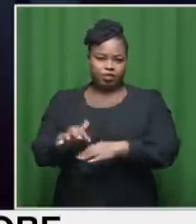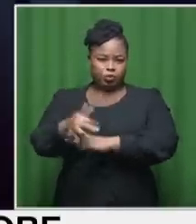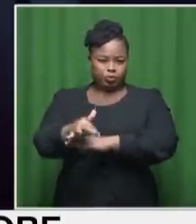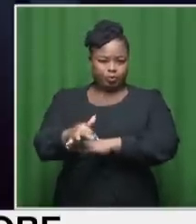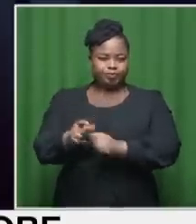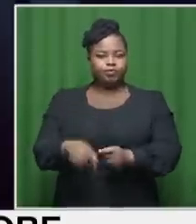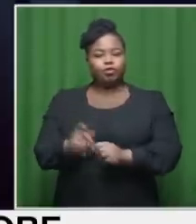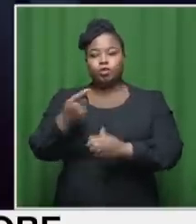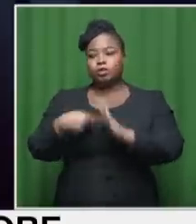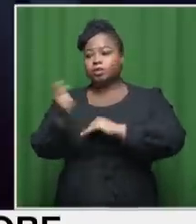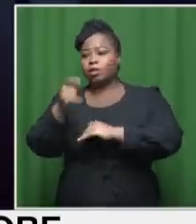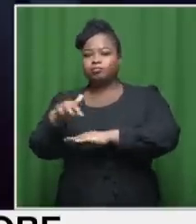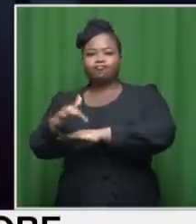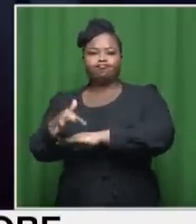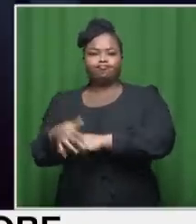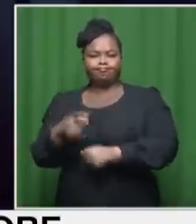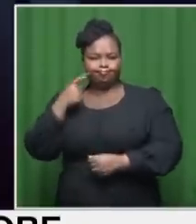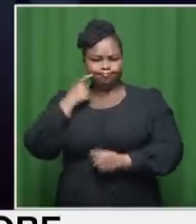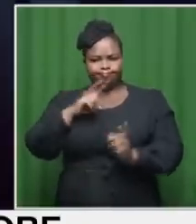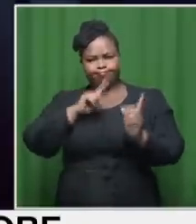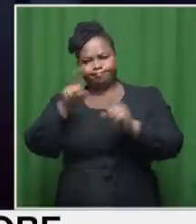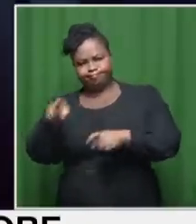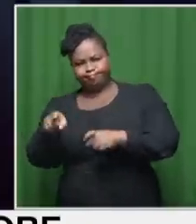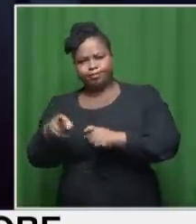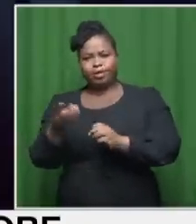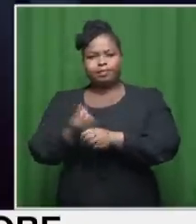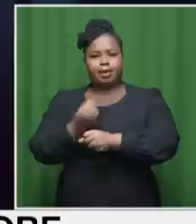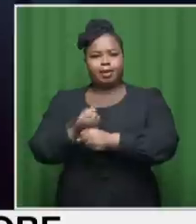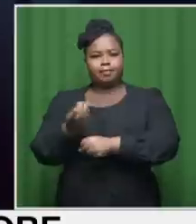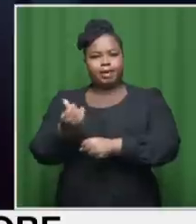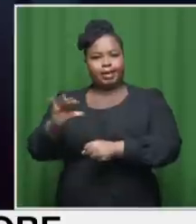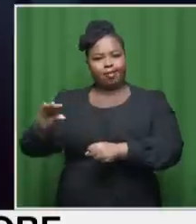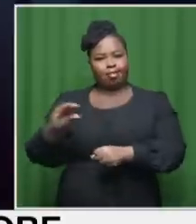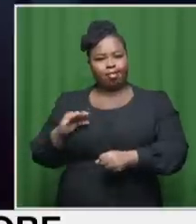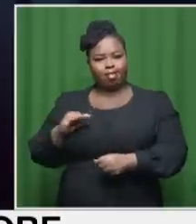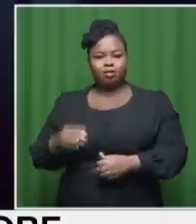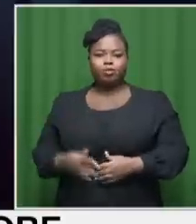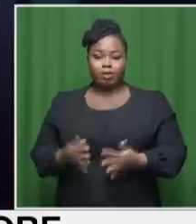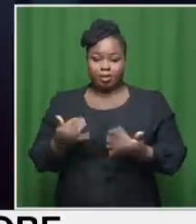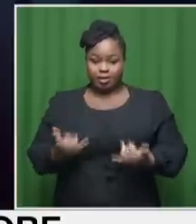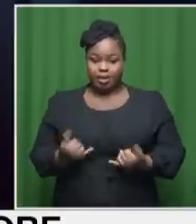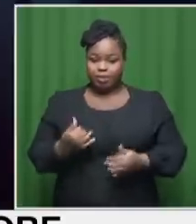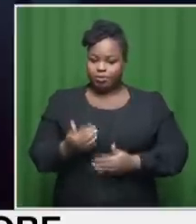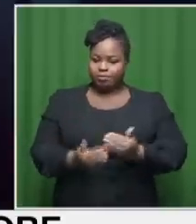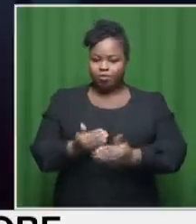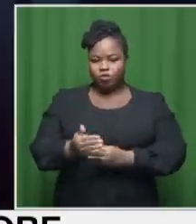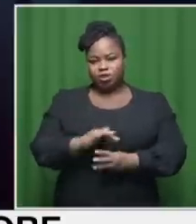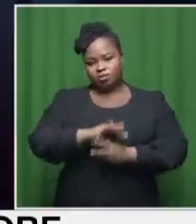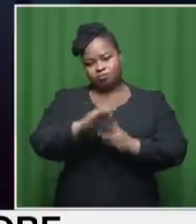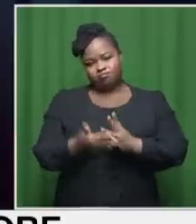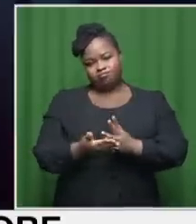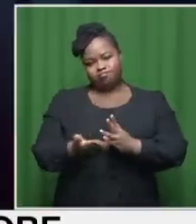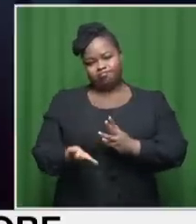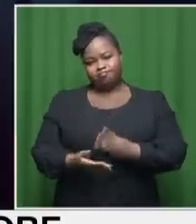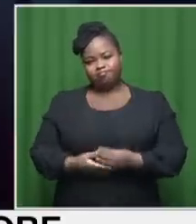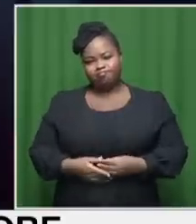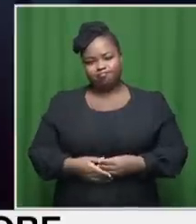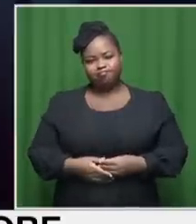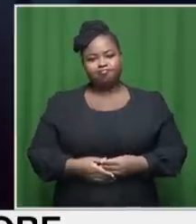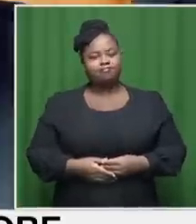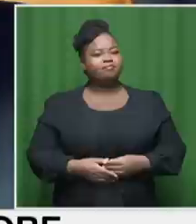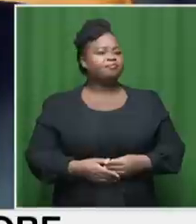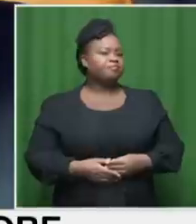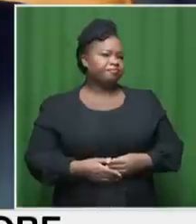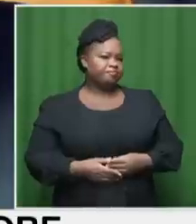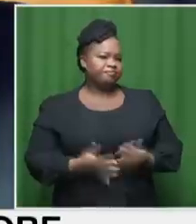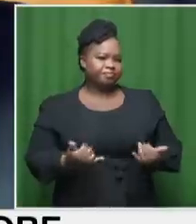are out there for us to go and capture. So we are in the process of all of those activities. So,